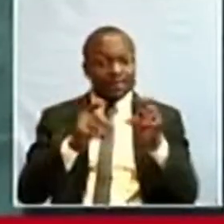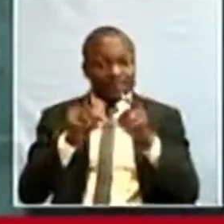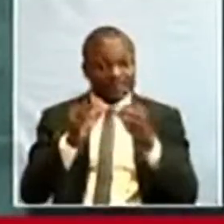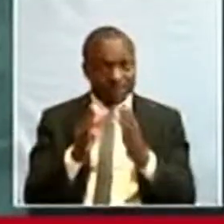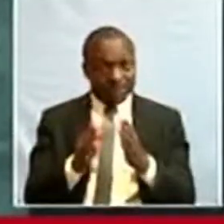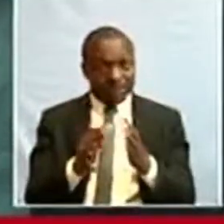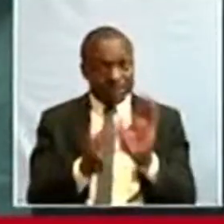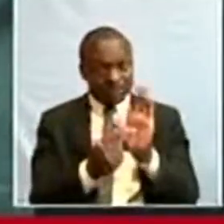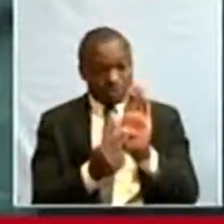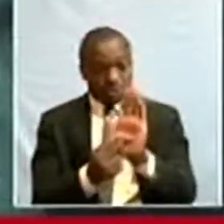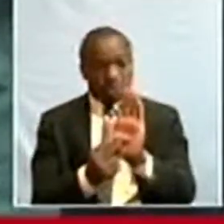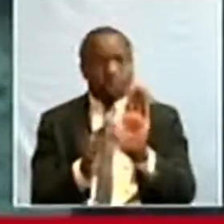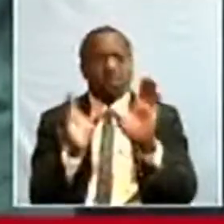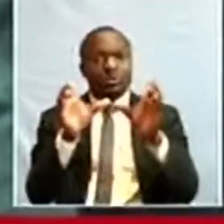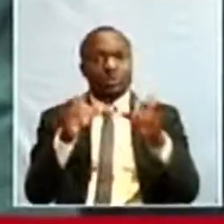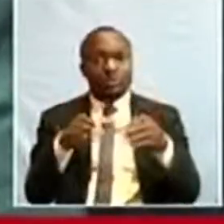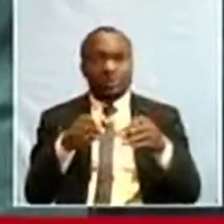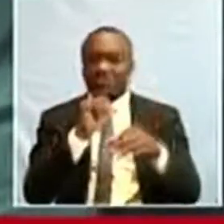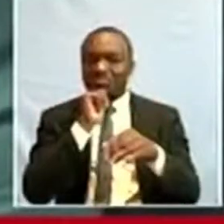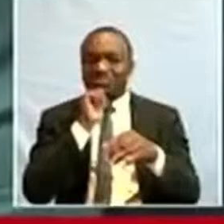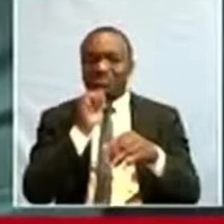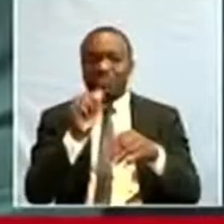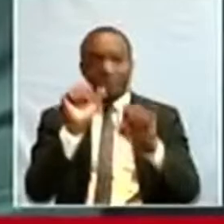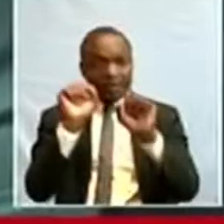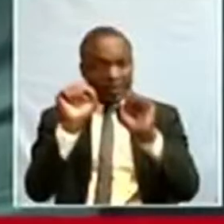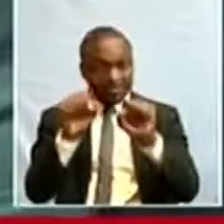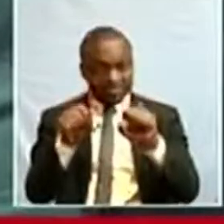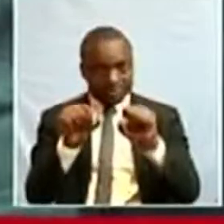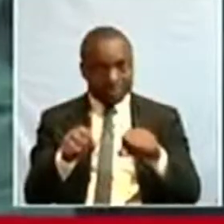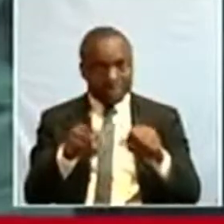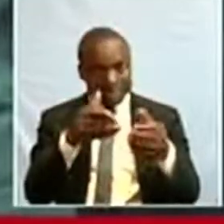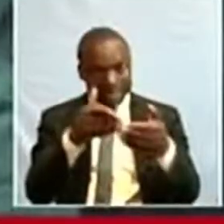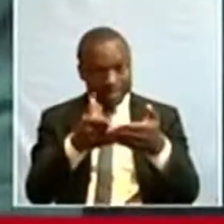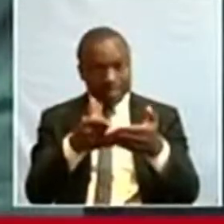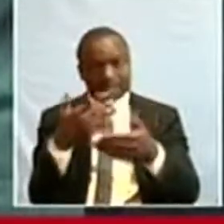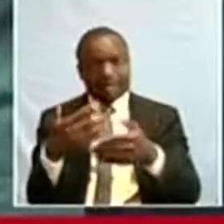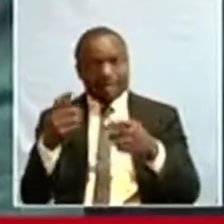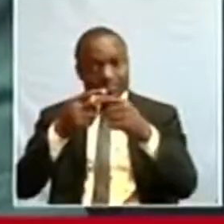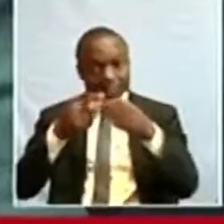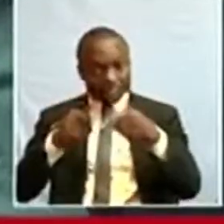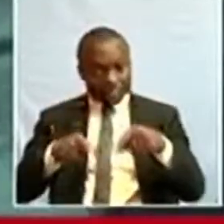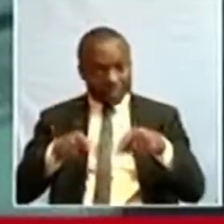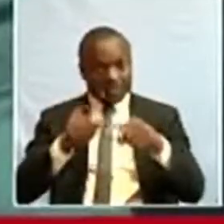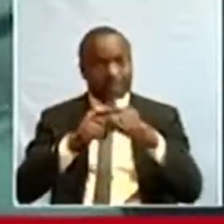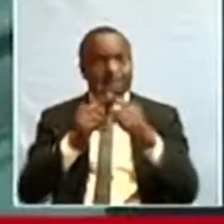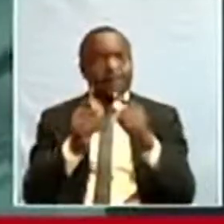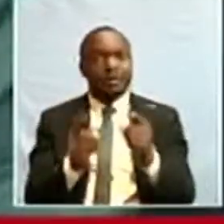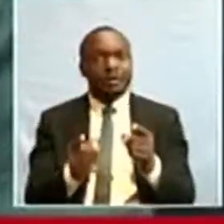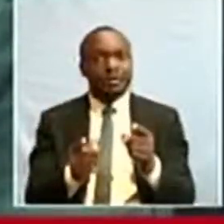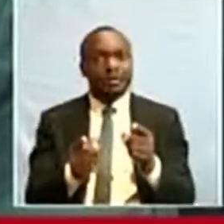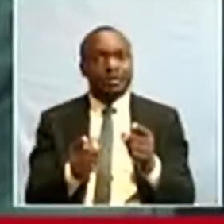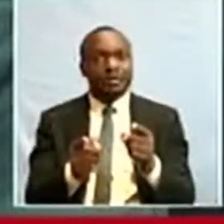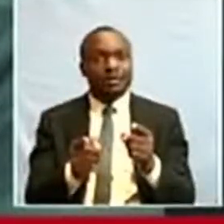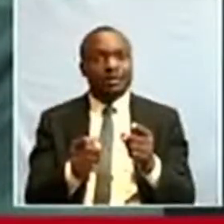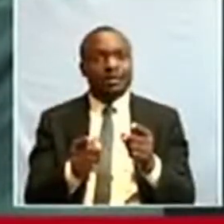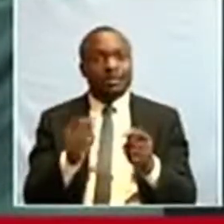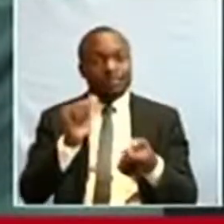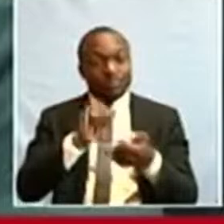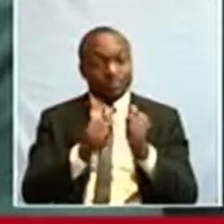is indicating to the committee that it's not possible for such an occurrence to happen, when in fact it's an audit query